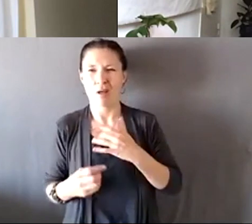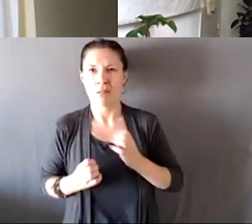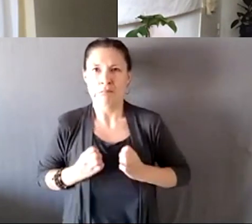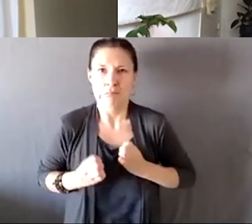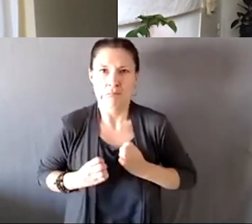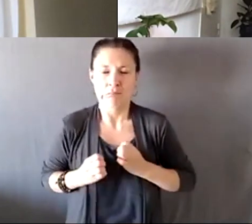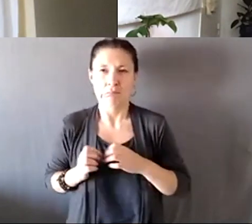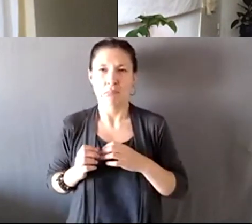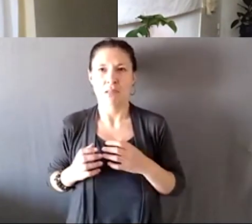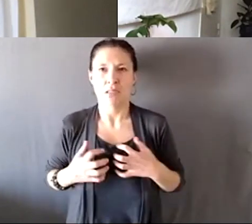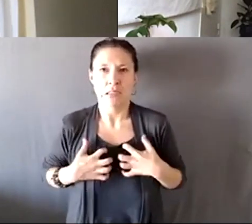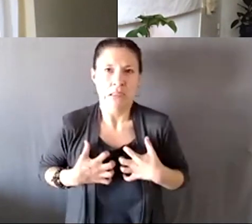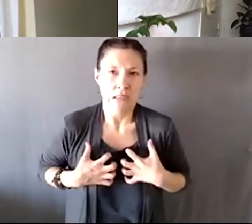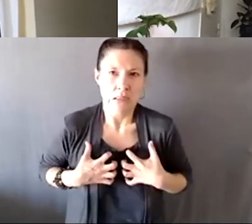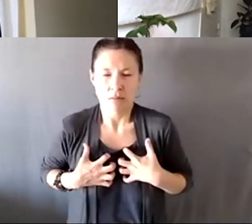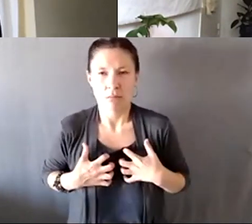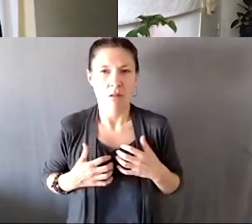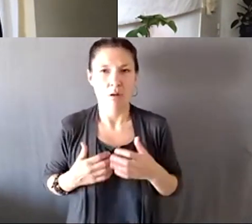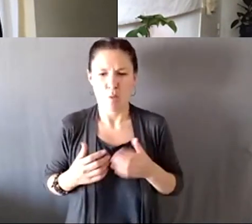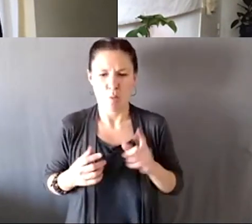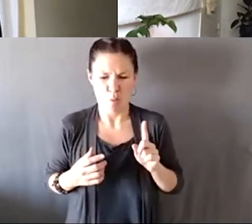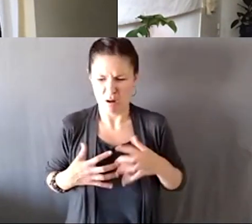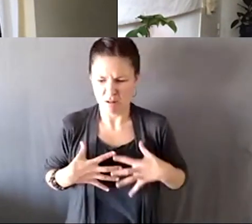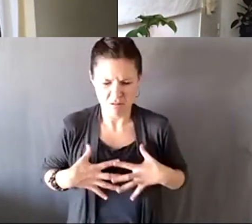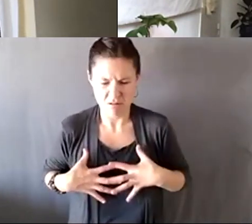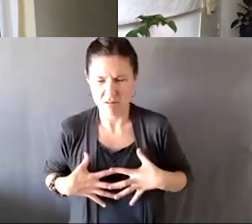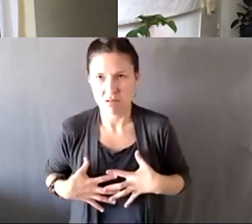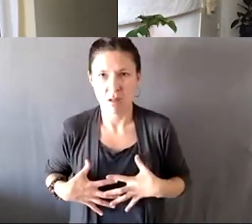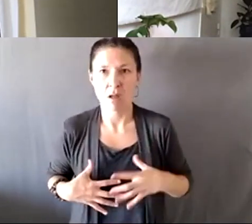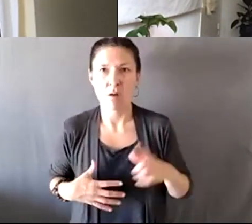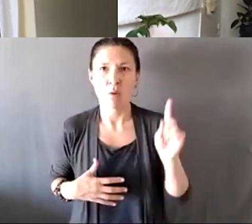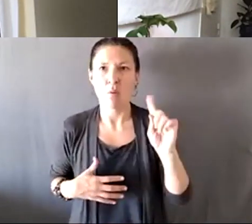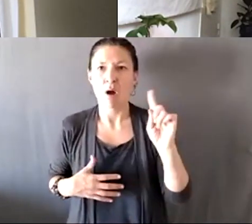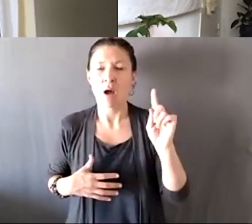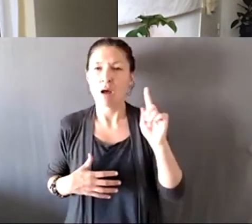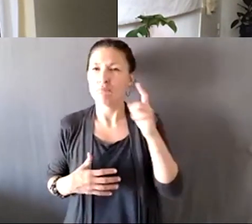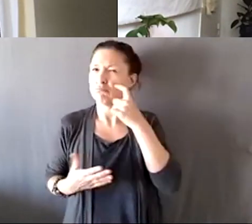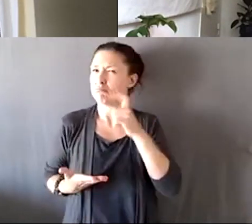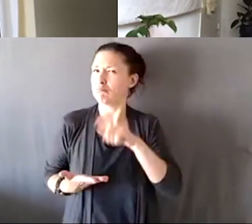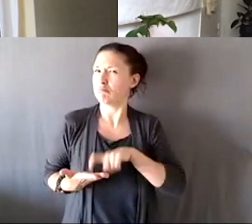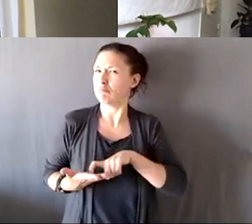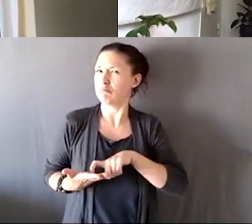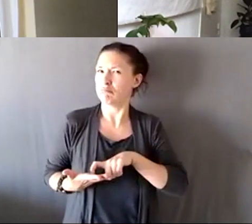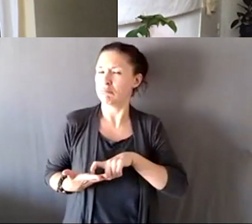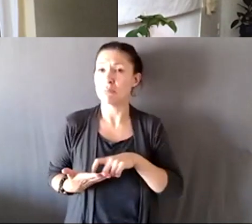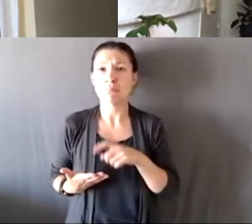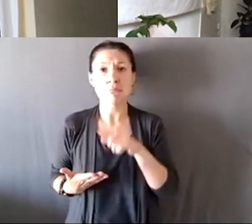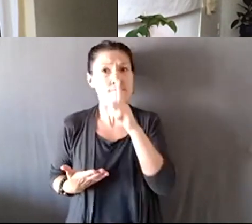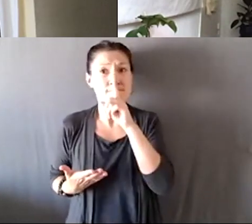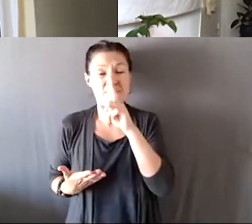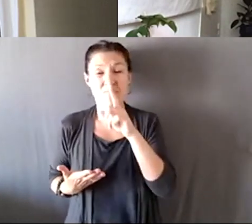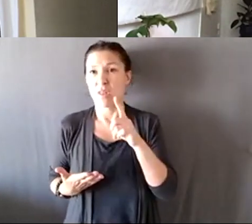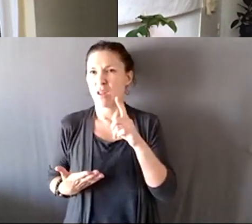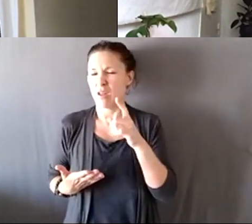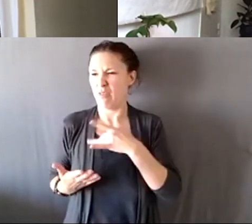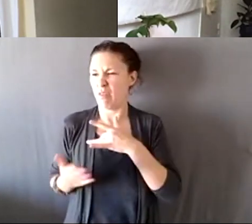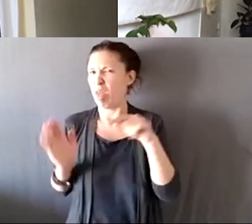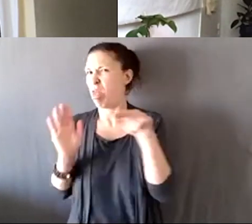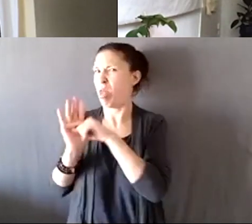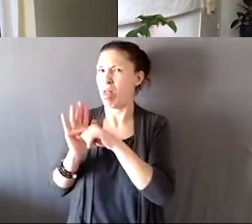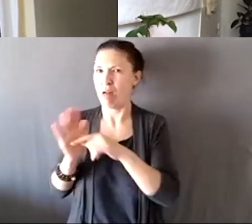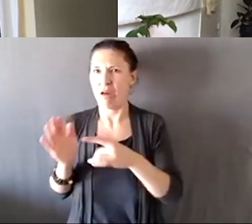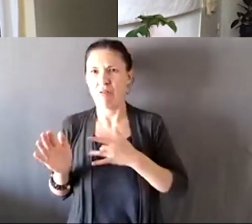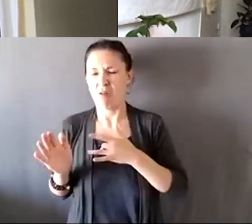arise as you go through it. And just take note of these thoughts or feelings without judging them or trying to rationalize